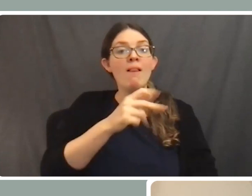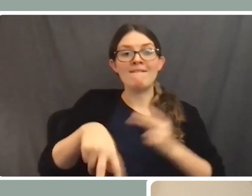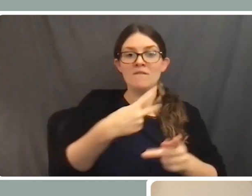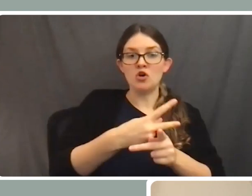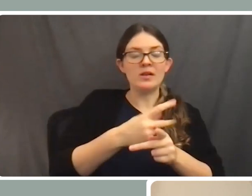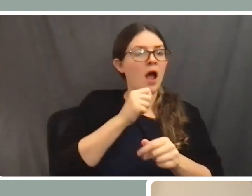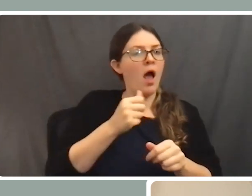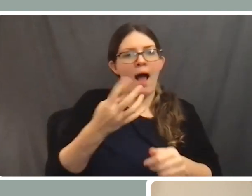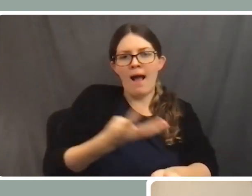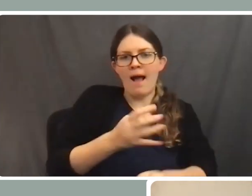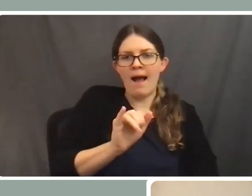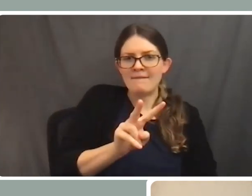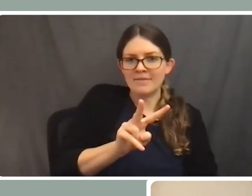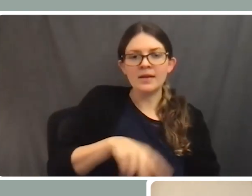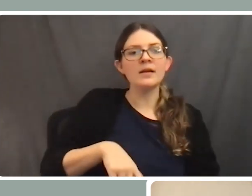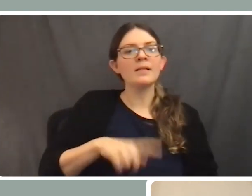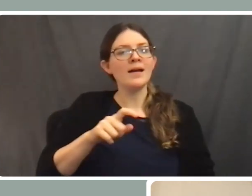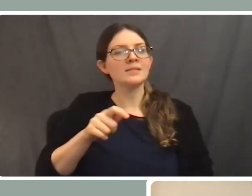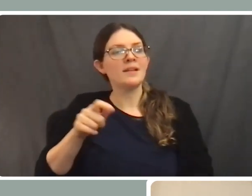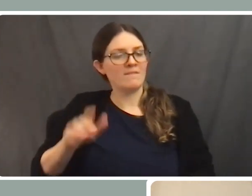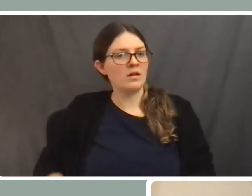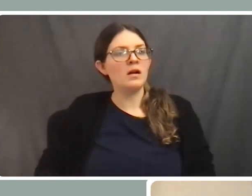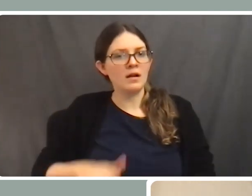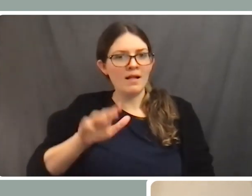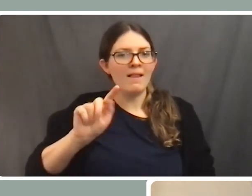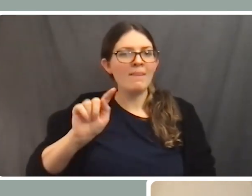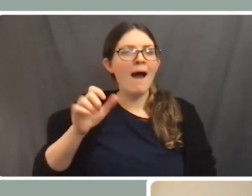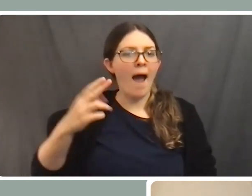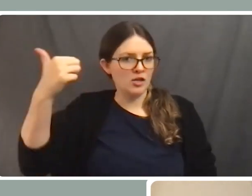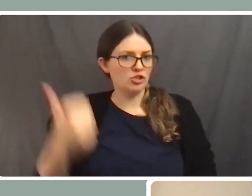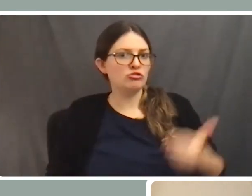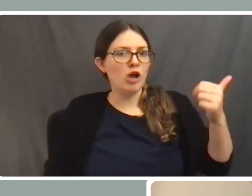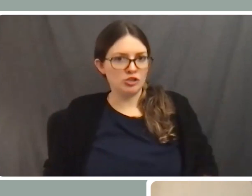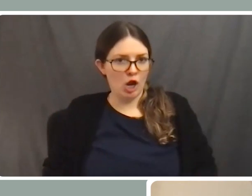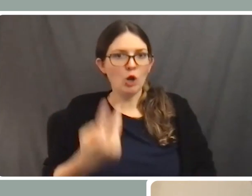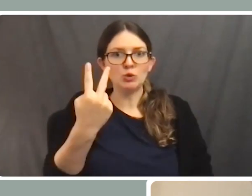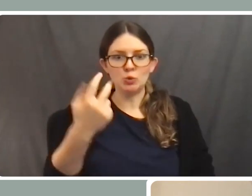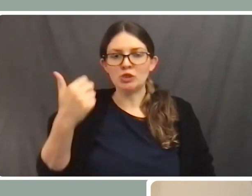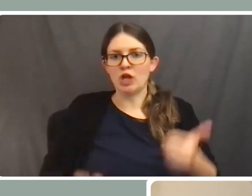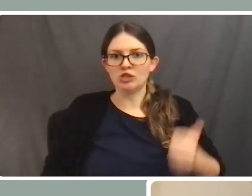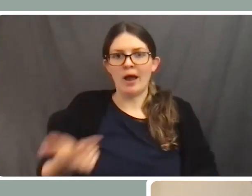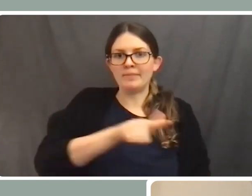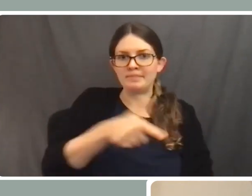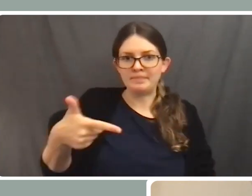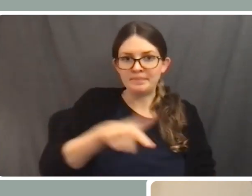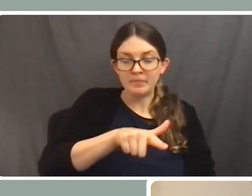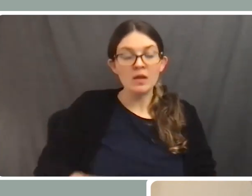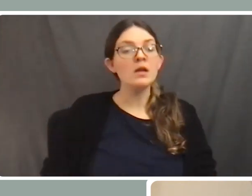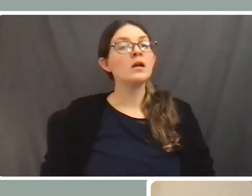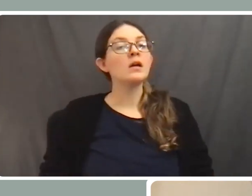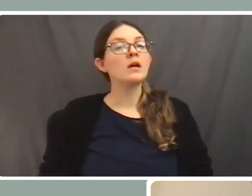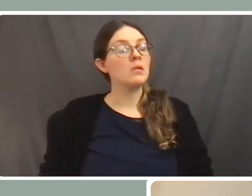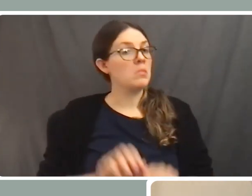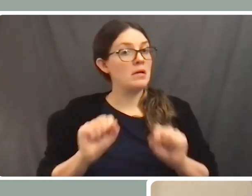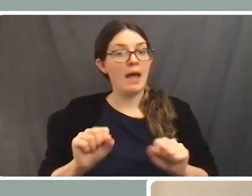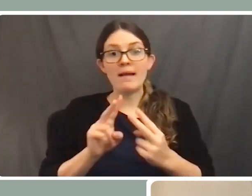IV, but administered subcutaneously. So in your thigh, with alternating shots in the thigh, you can receive